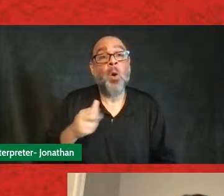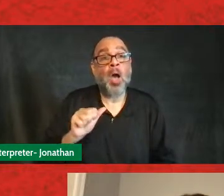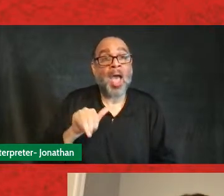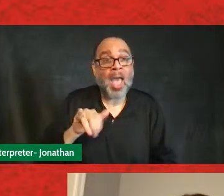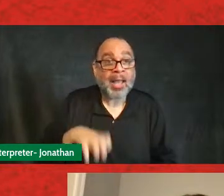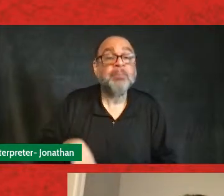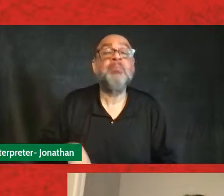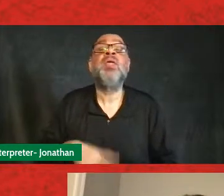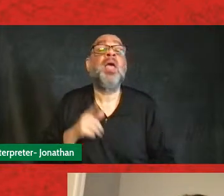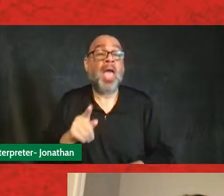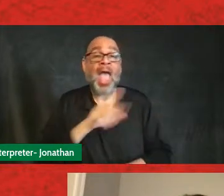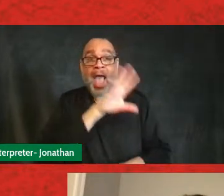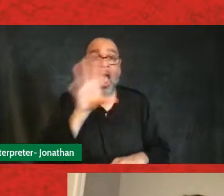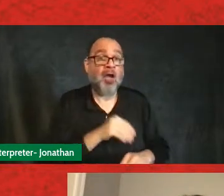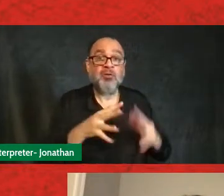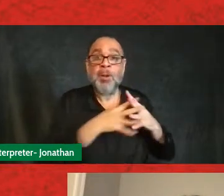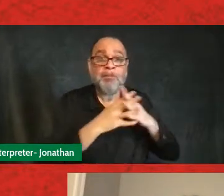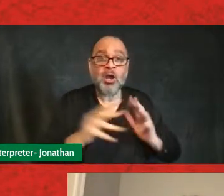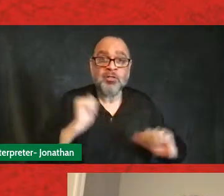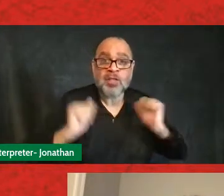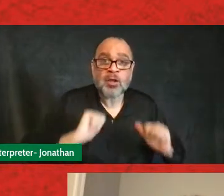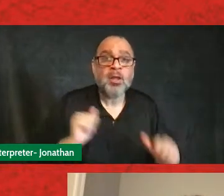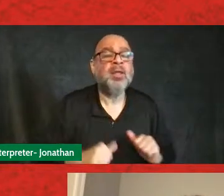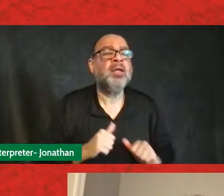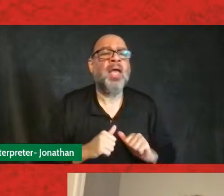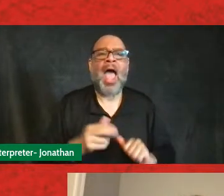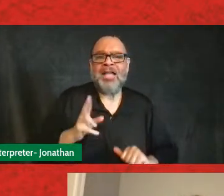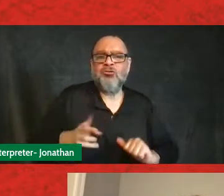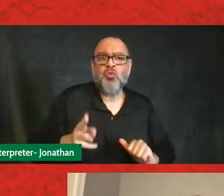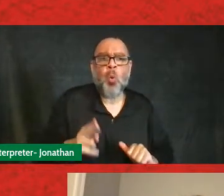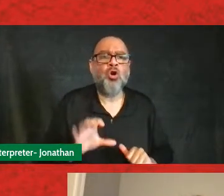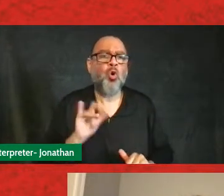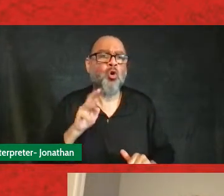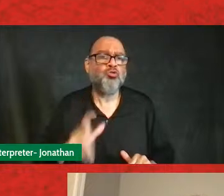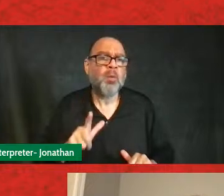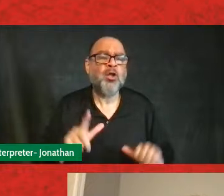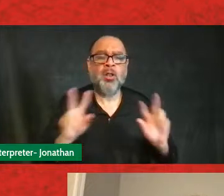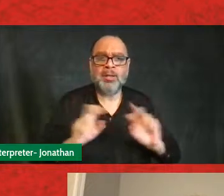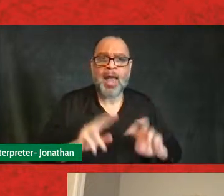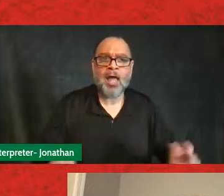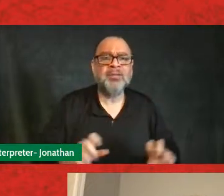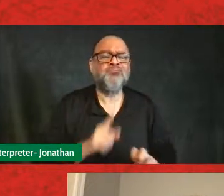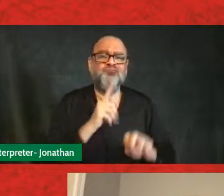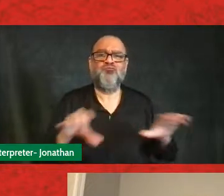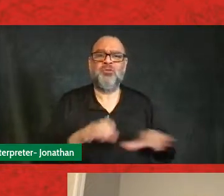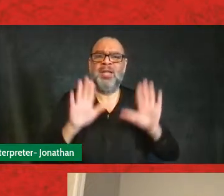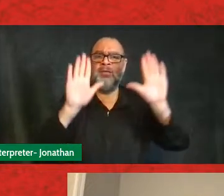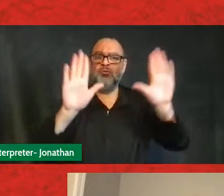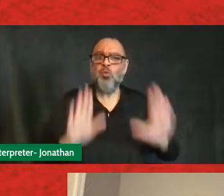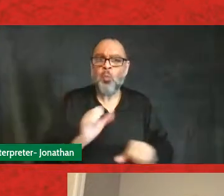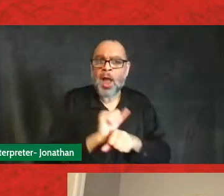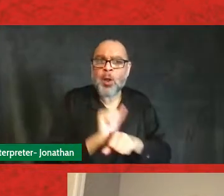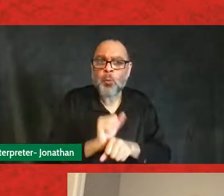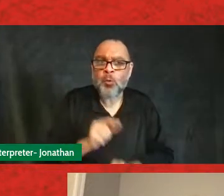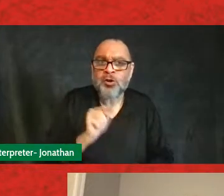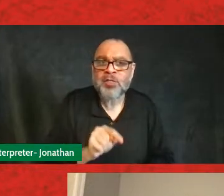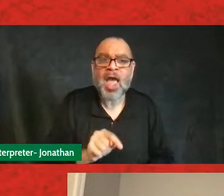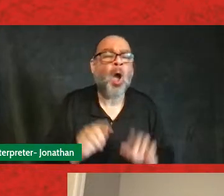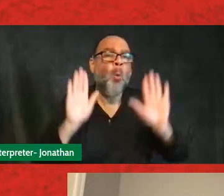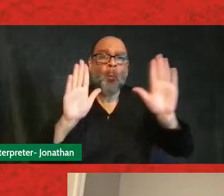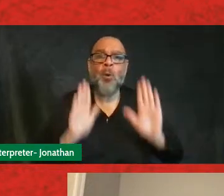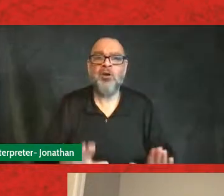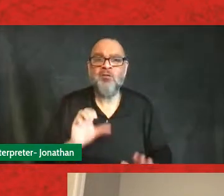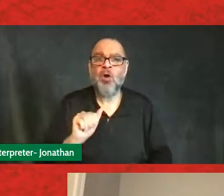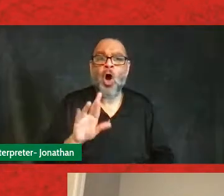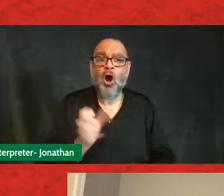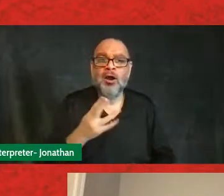African-American theater, historical and critical analysis. He does some really good work on there, some really good archival work, sort of